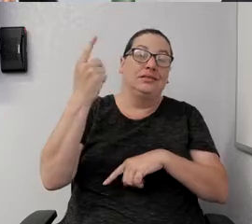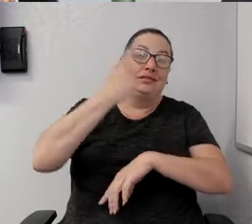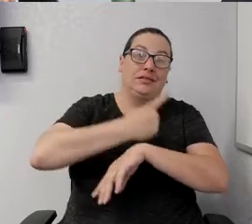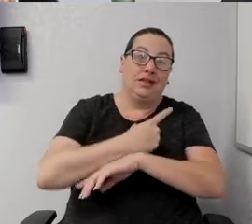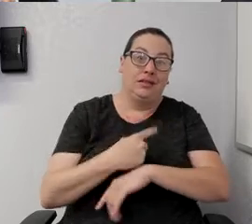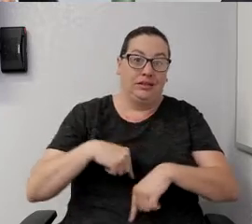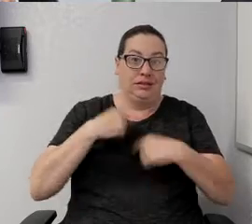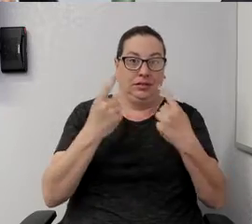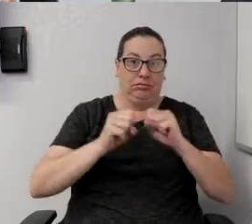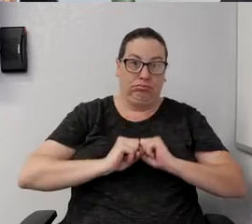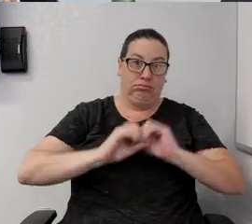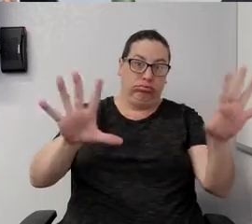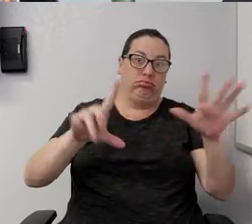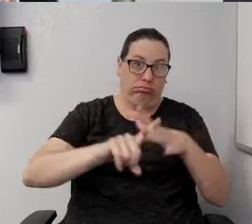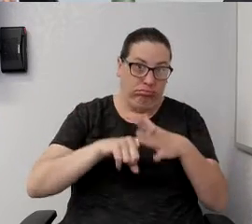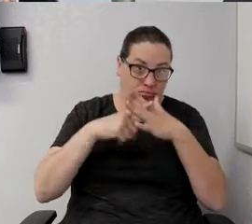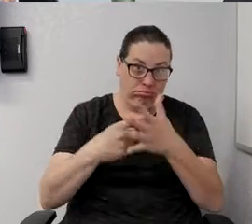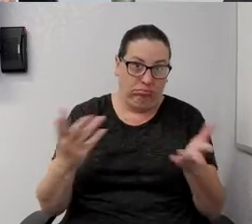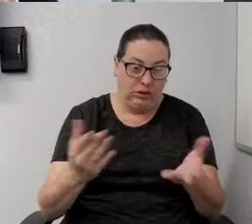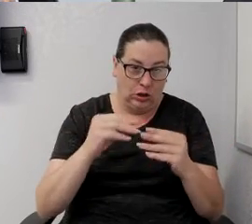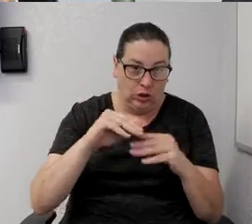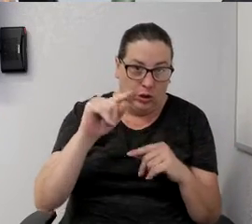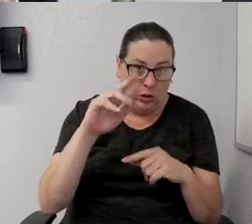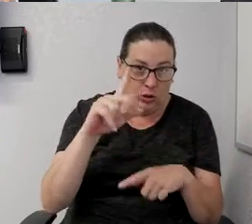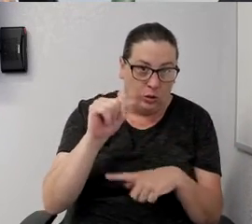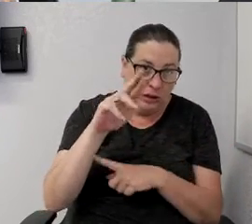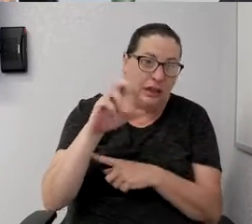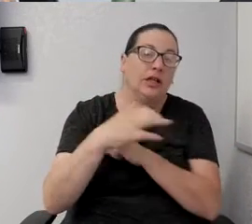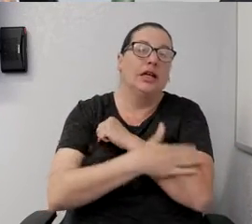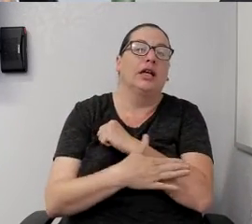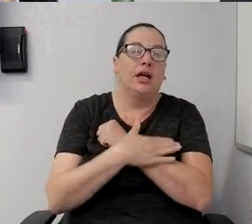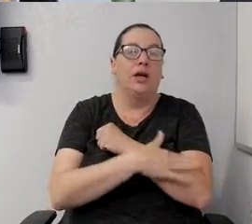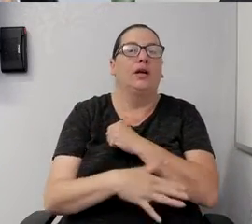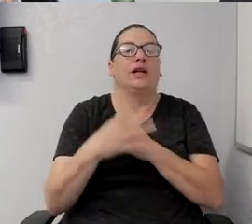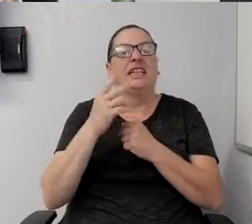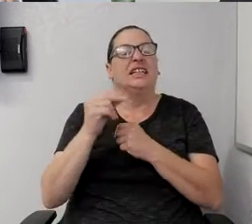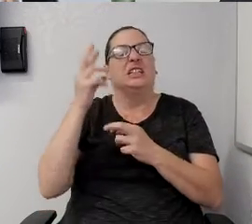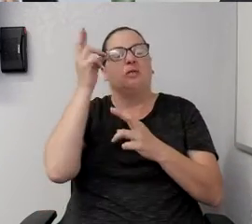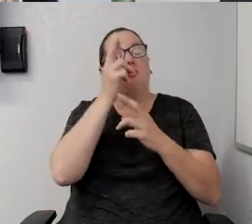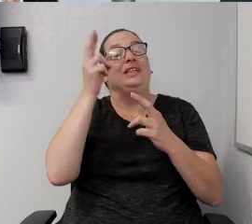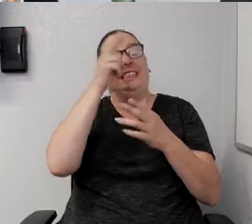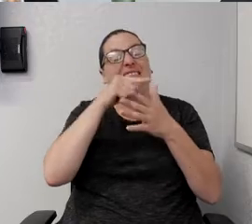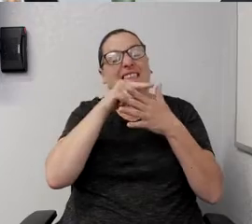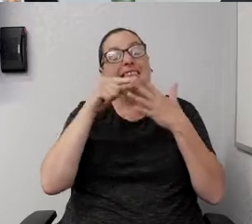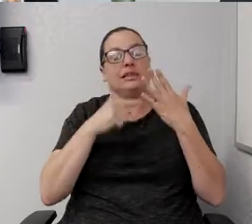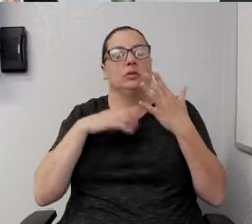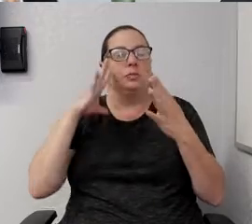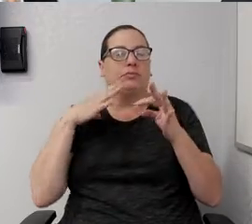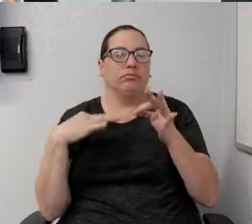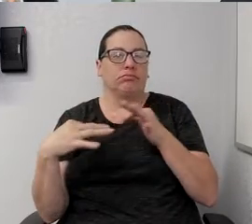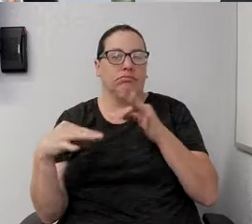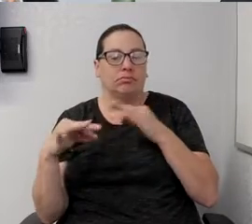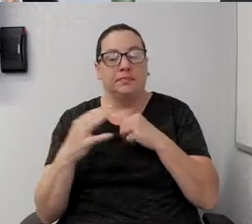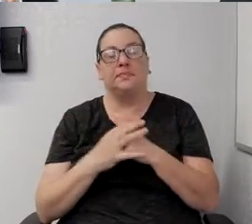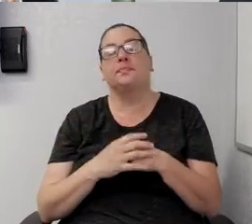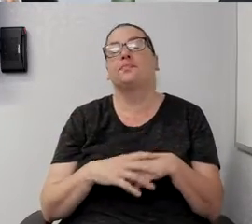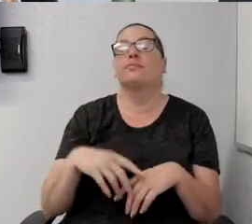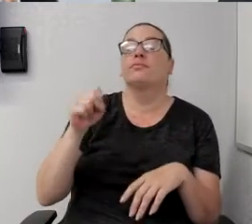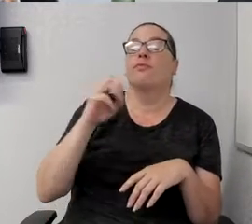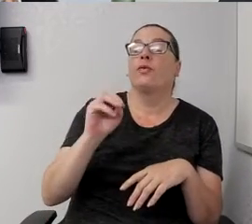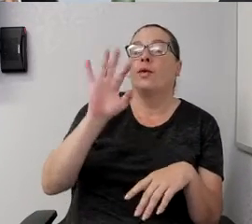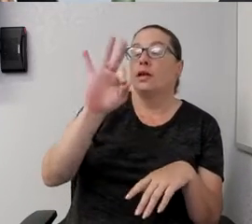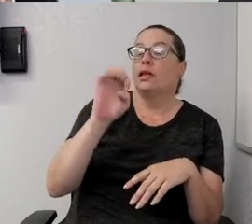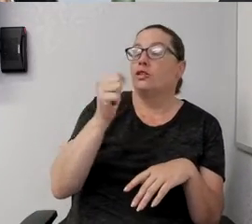in Tulare County. And there's some reasons behind that, which I'll touch on in just a moment here. So